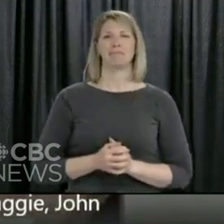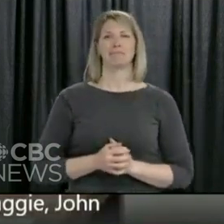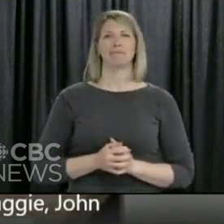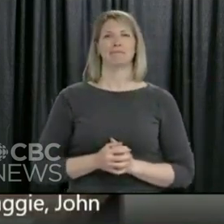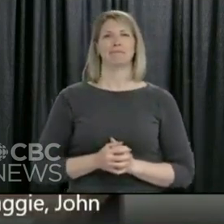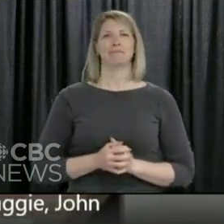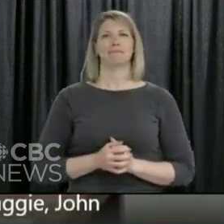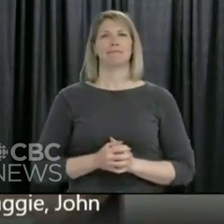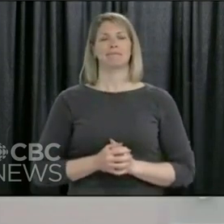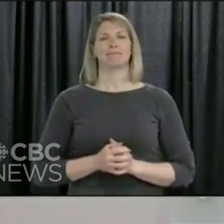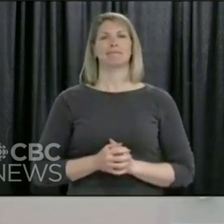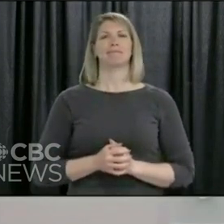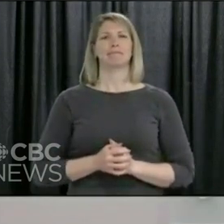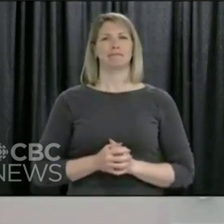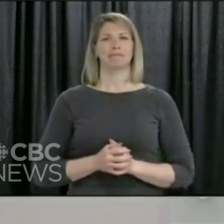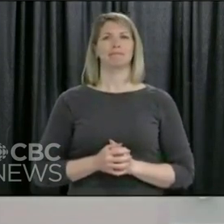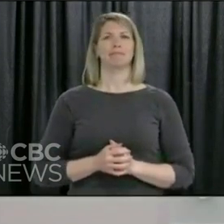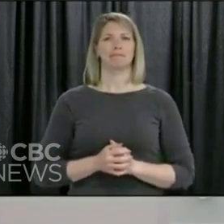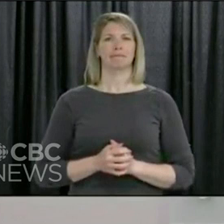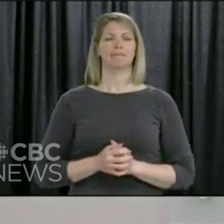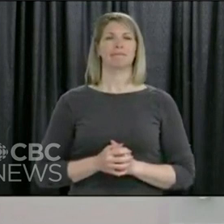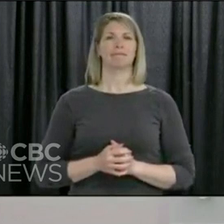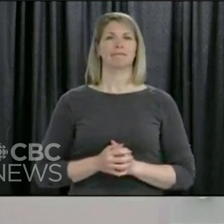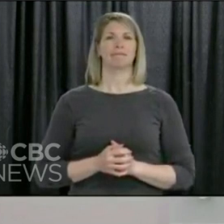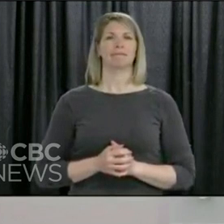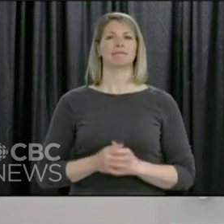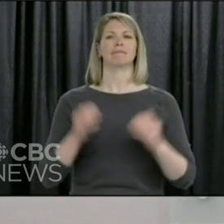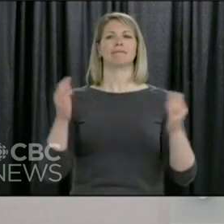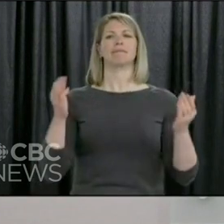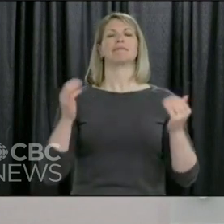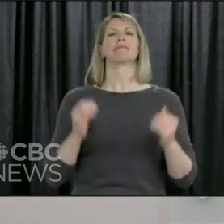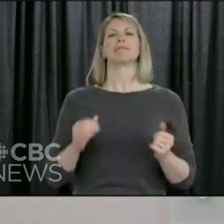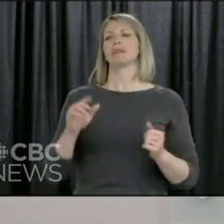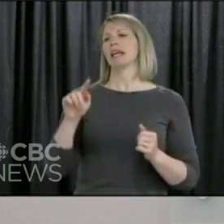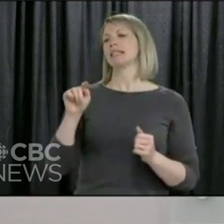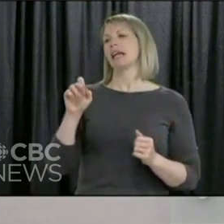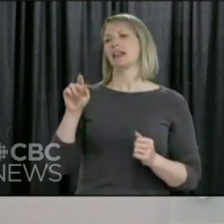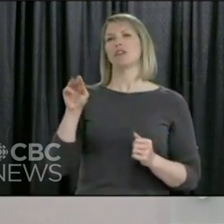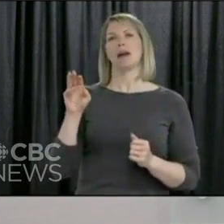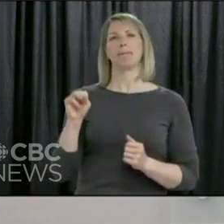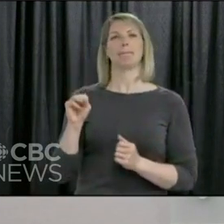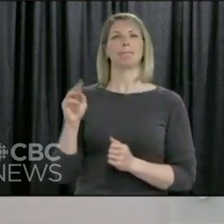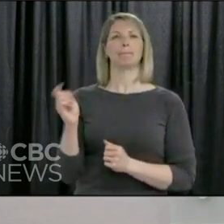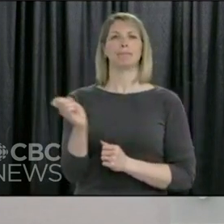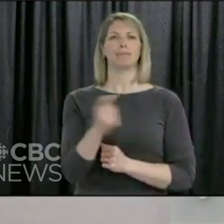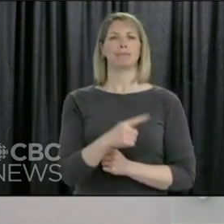Thank you. Our next questions are from Peter Jackson of the Telegram. Please go ahead.